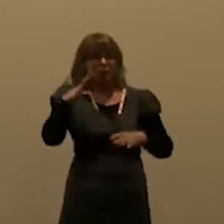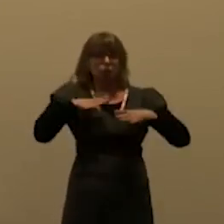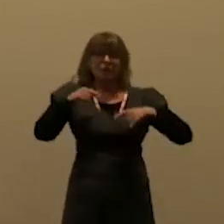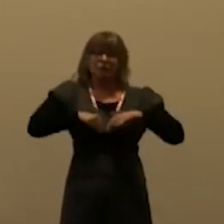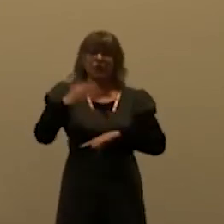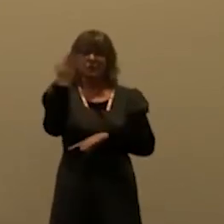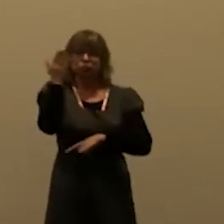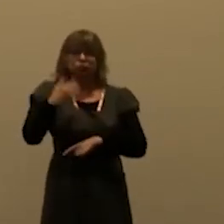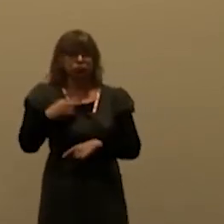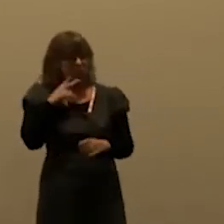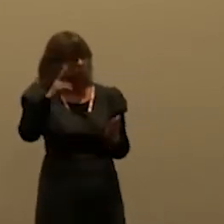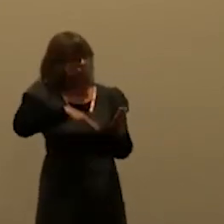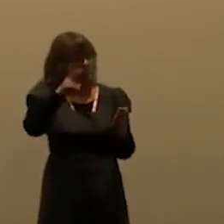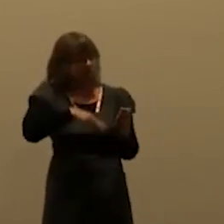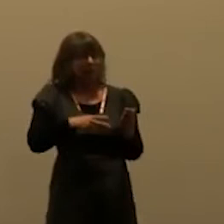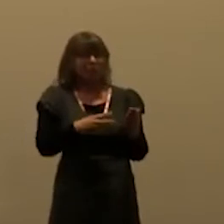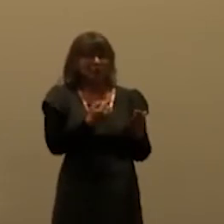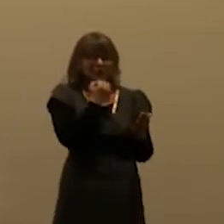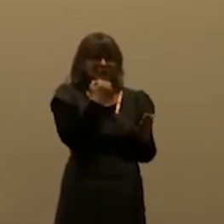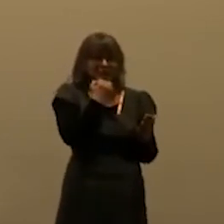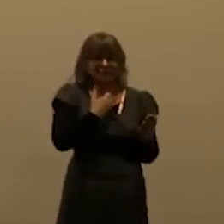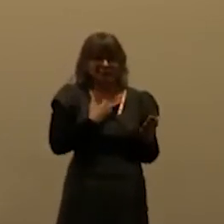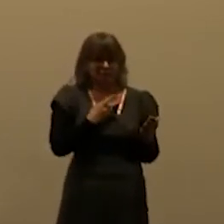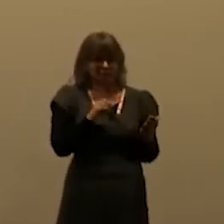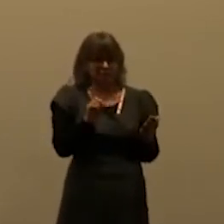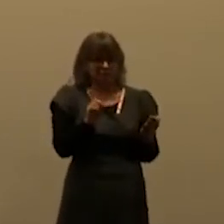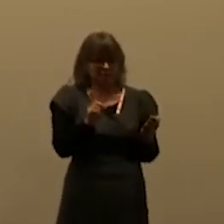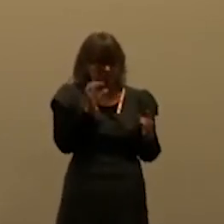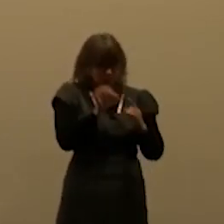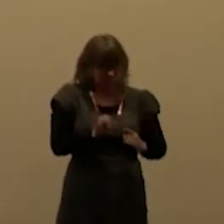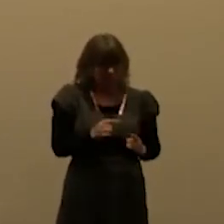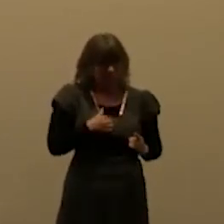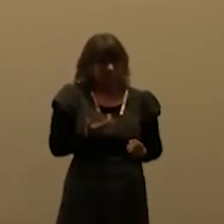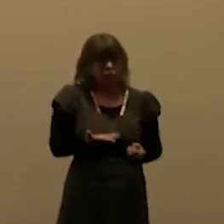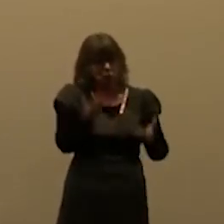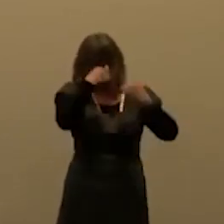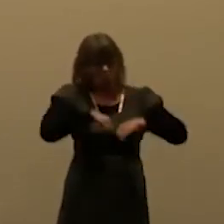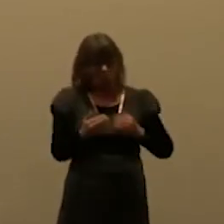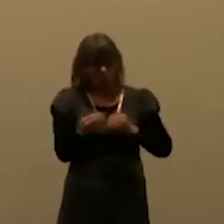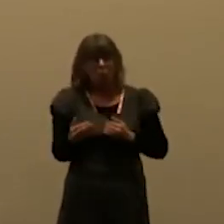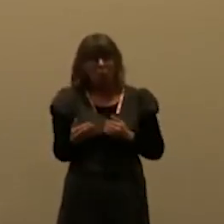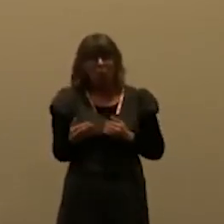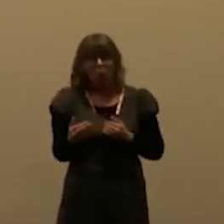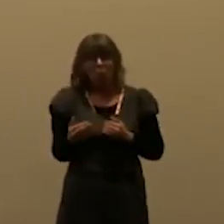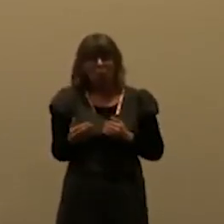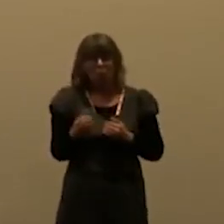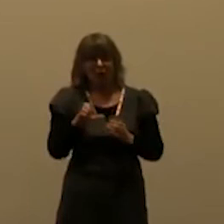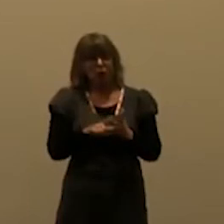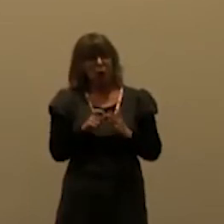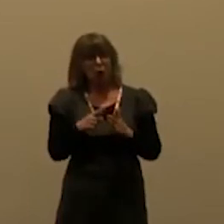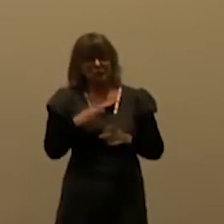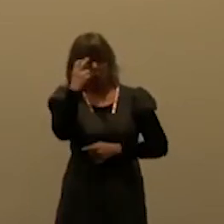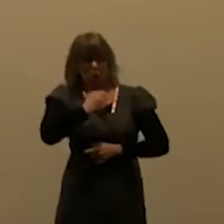about infrastructure as data. Seems to be the new one. I got to learn what that is and understand what on earth, you know, what is that? Because they're saying infrastructure as code is old. I'm like, oh